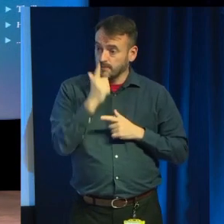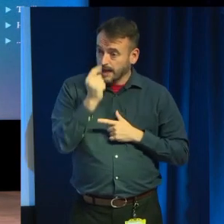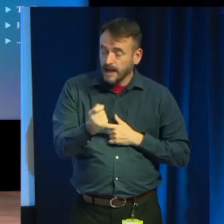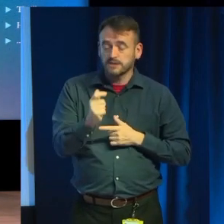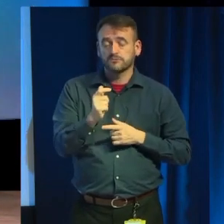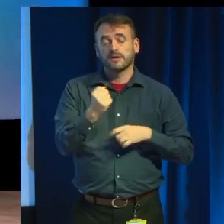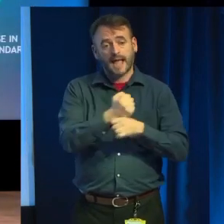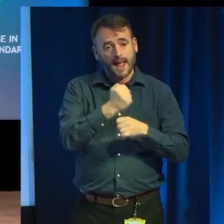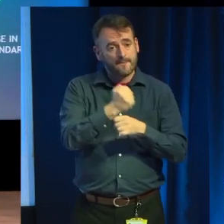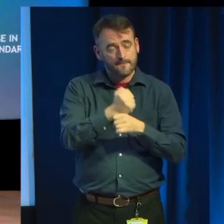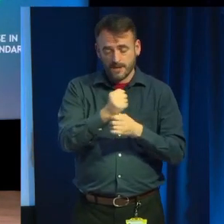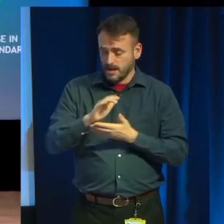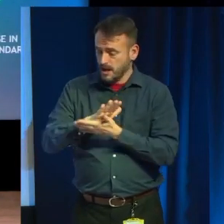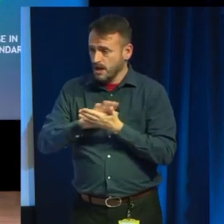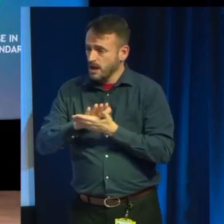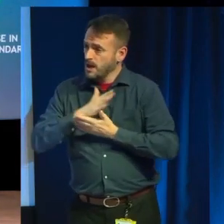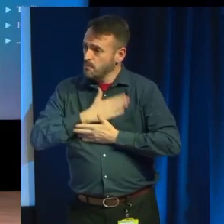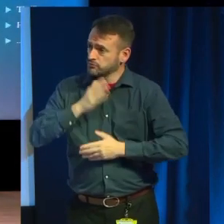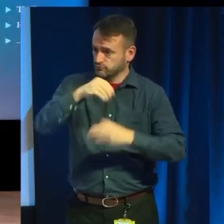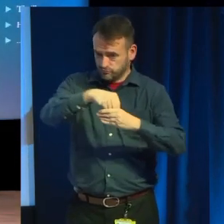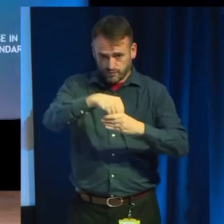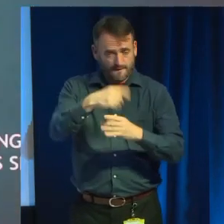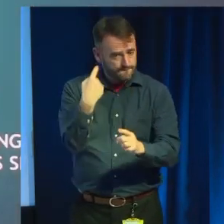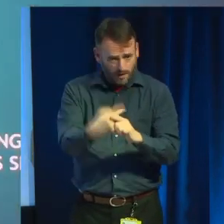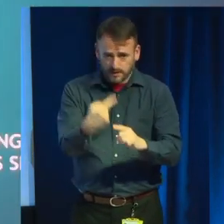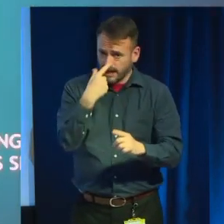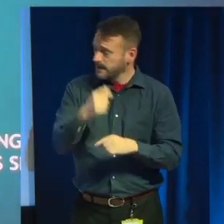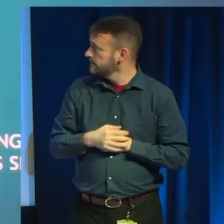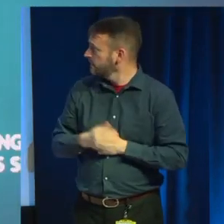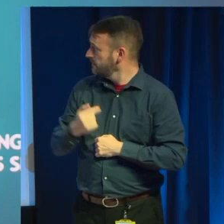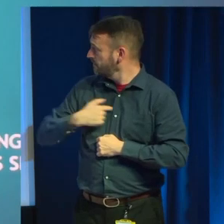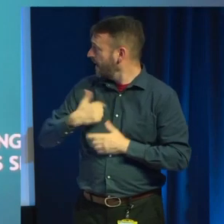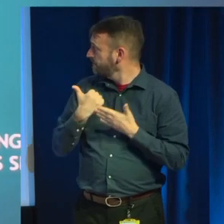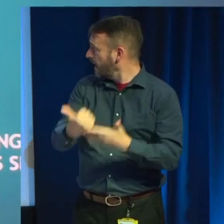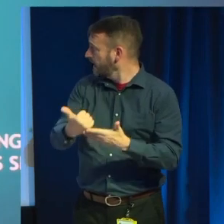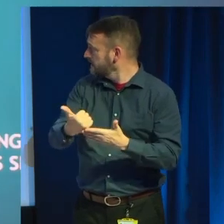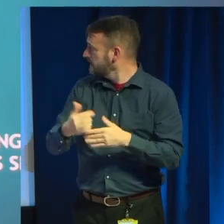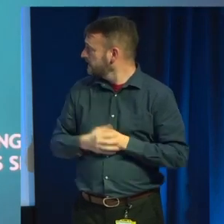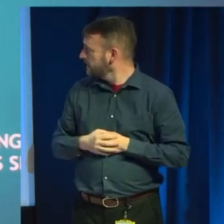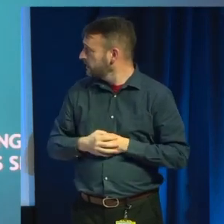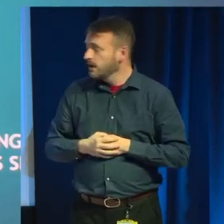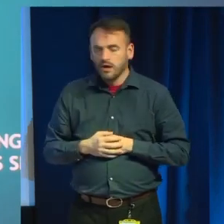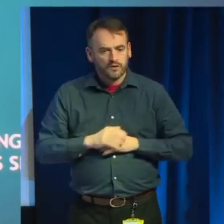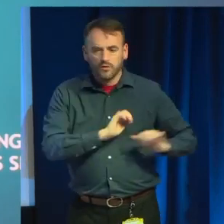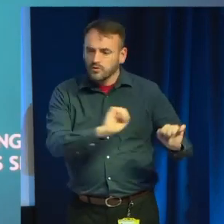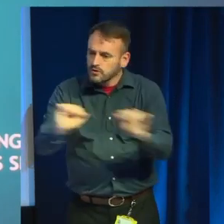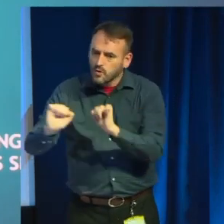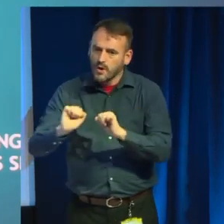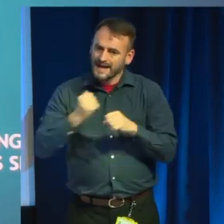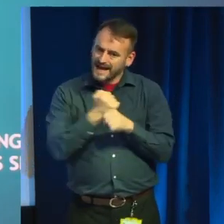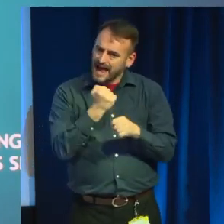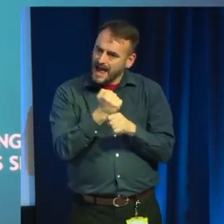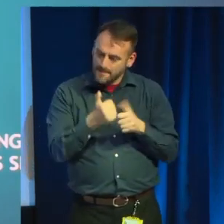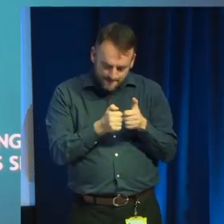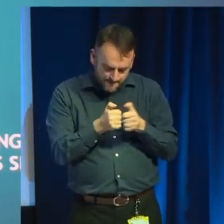happen faster. And my advice here would be to make your games personal, first of all, and